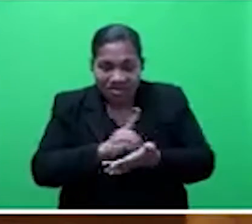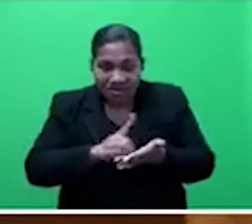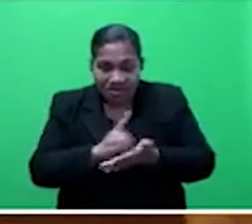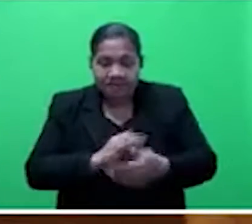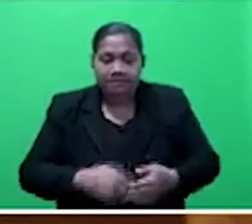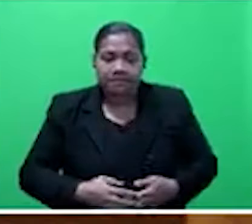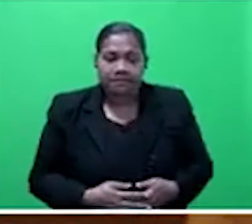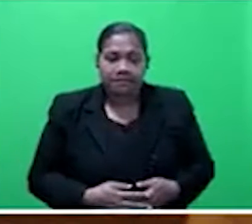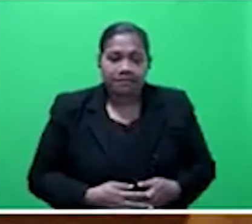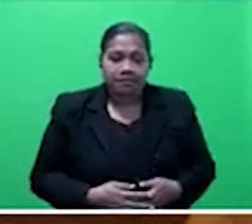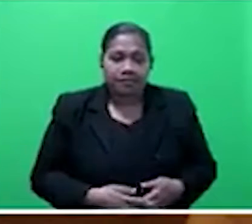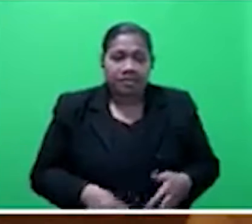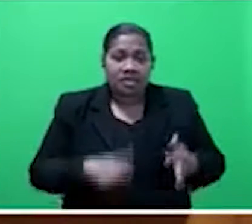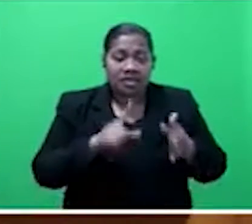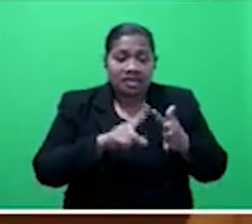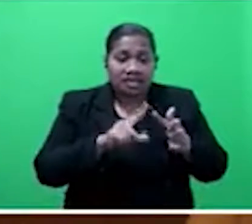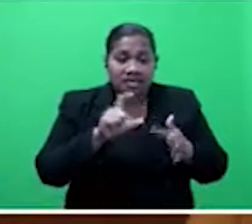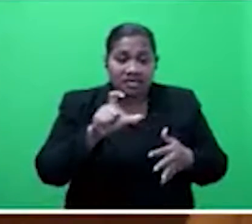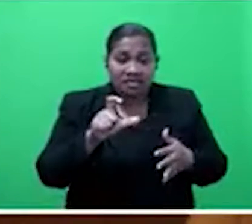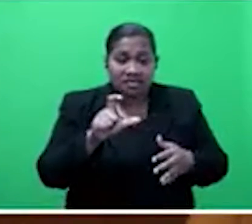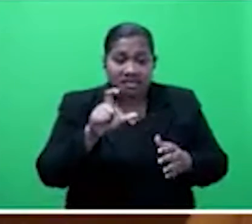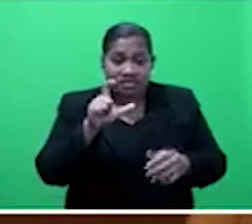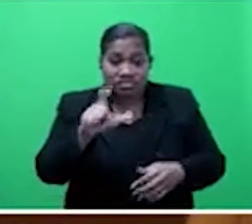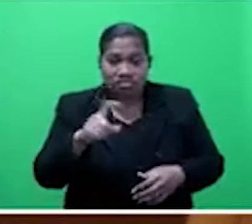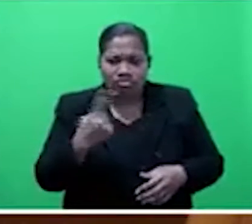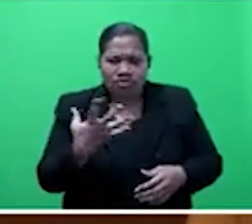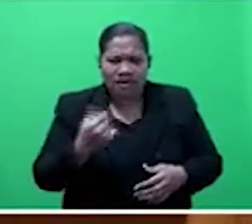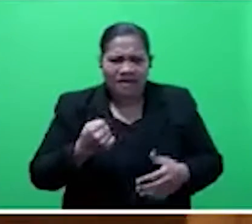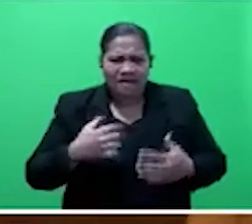electrocardiogram or ECG for those with chest pains,